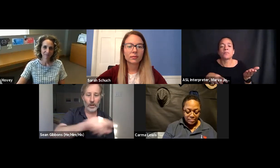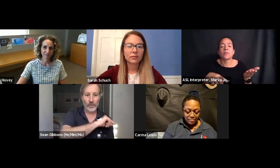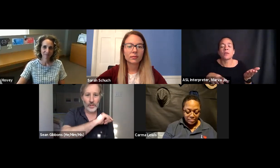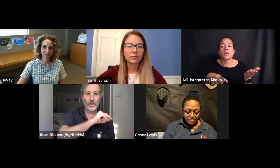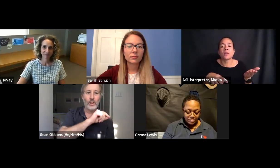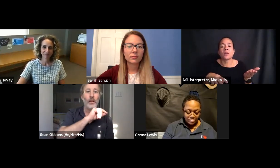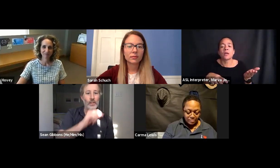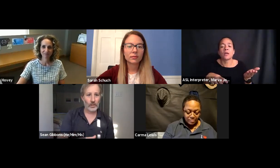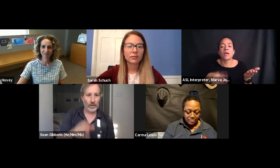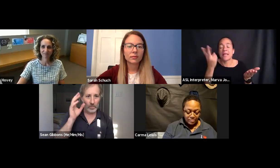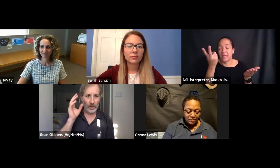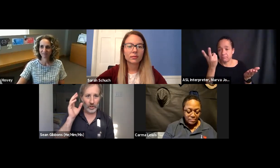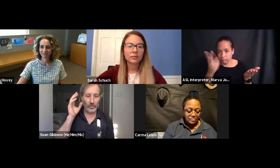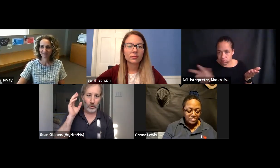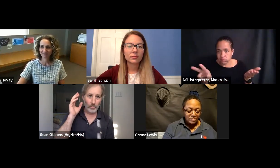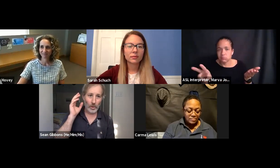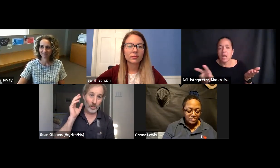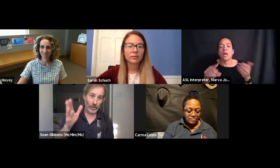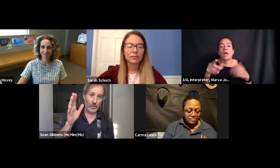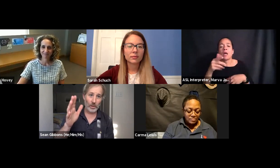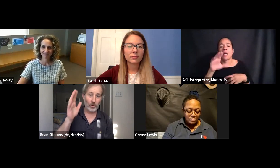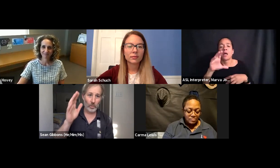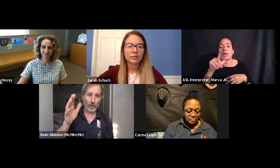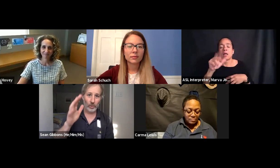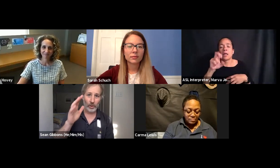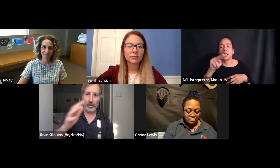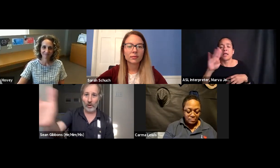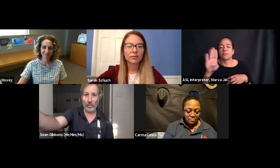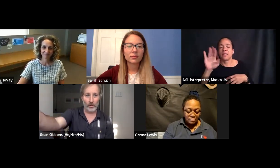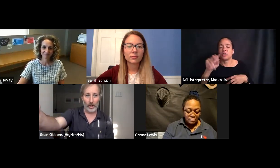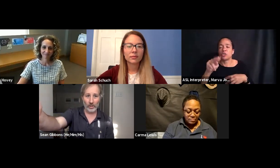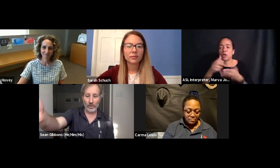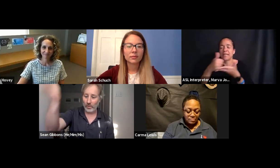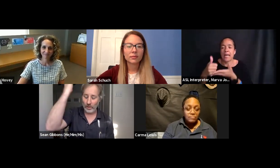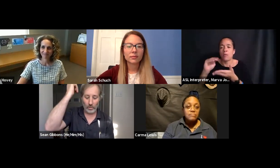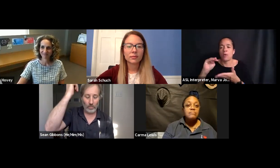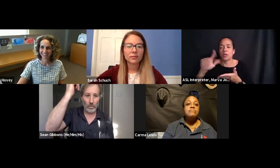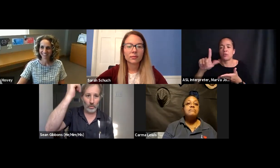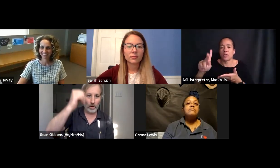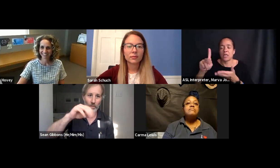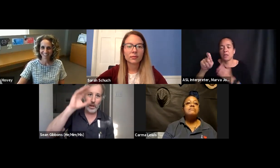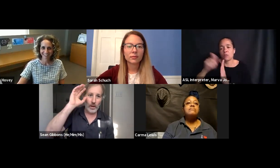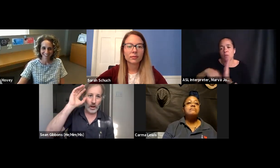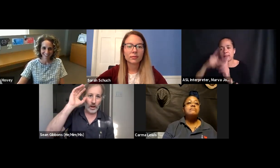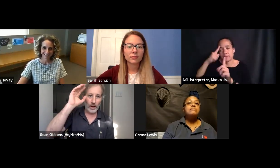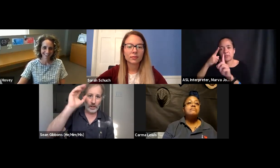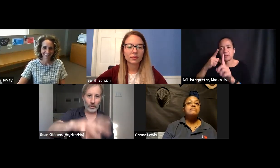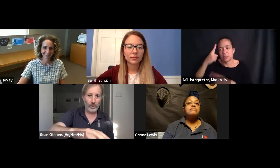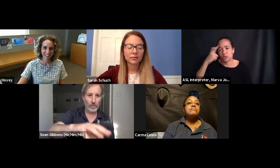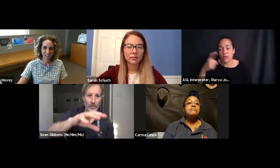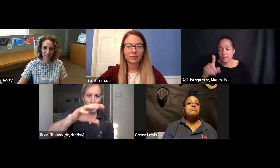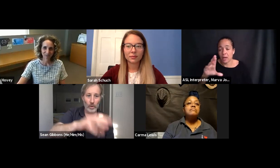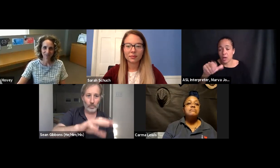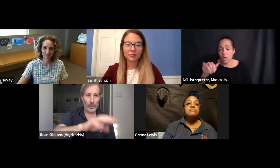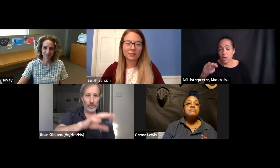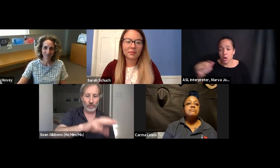later on, you'll see it there, Dr. Clarence B. Jones, who helped to write the Dream Speech with Martin Luther King. And Karma, if you'd like to join us for this, you are more than welcome. Dr. Clarence